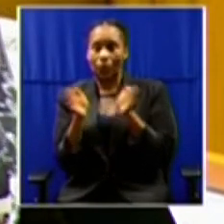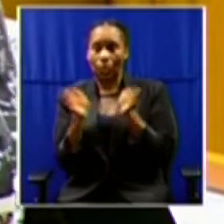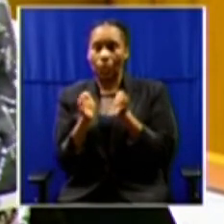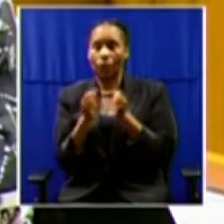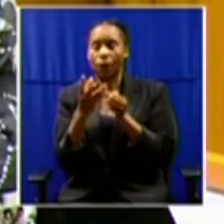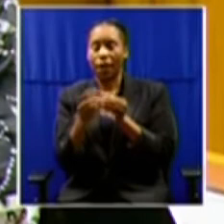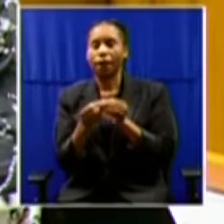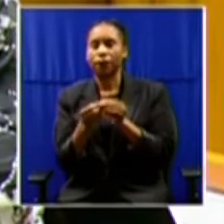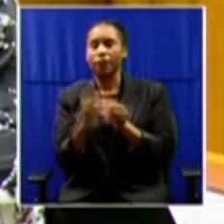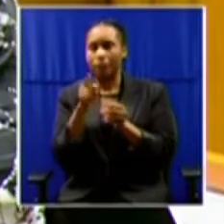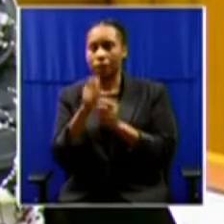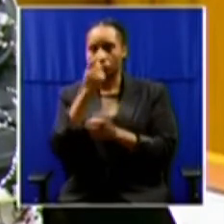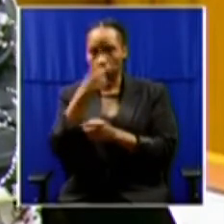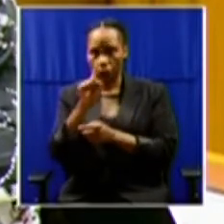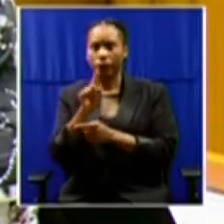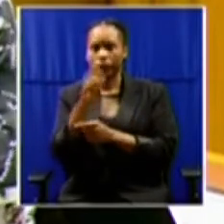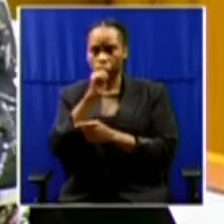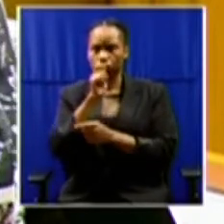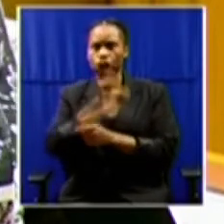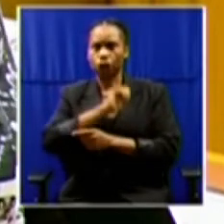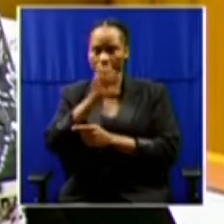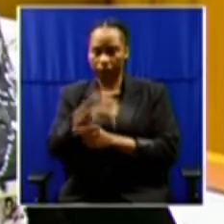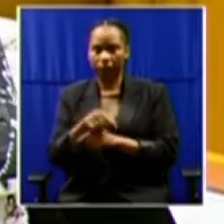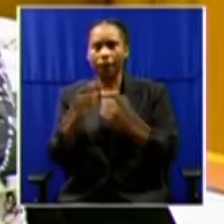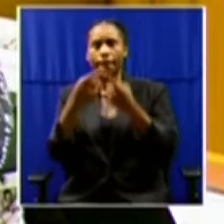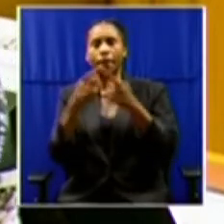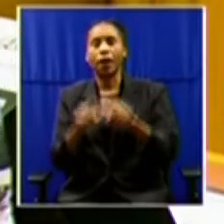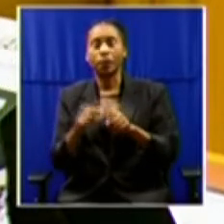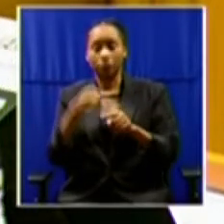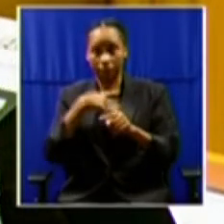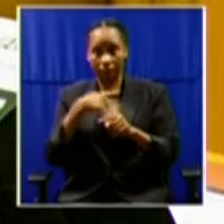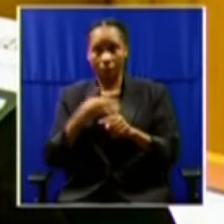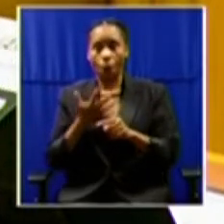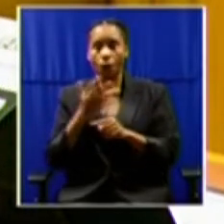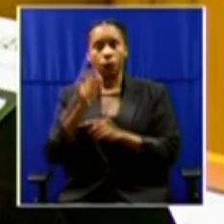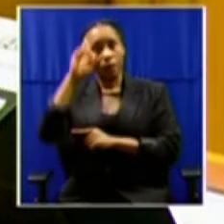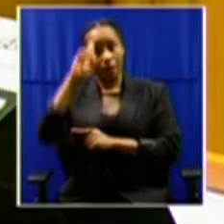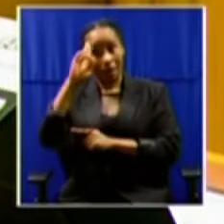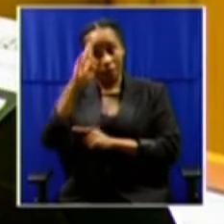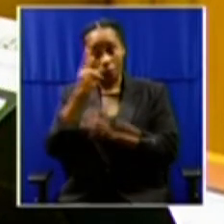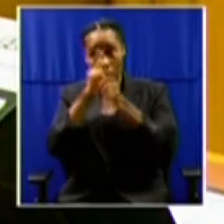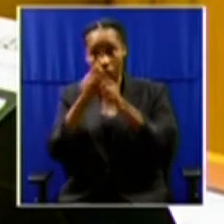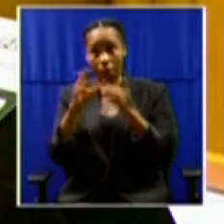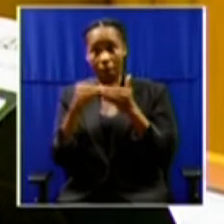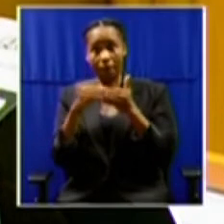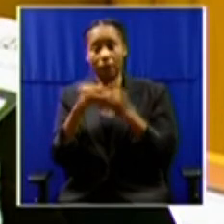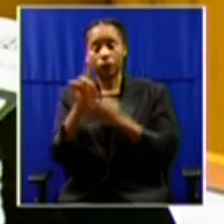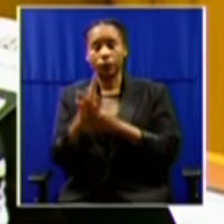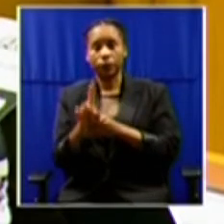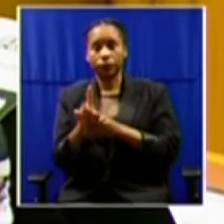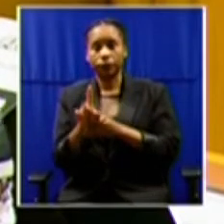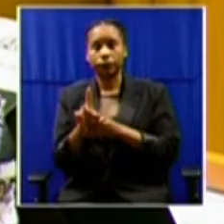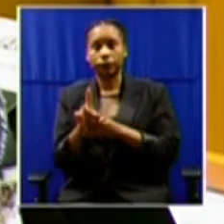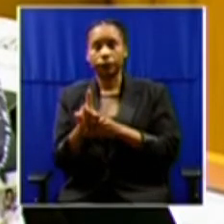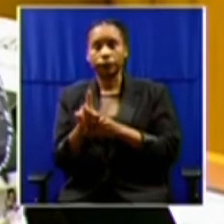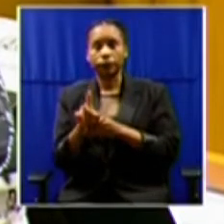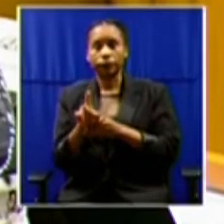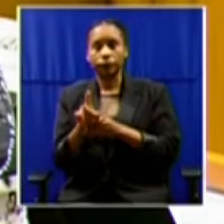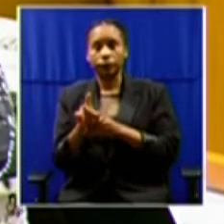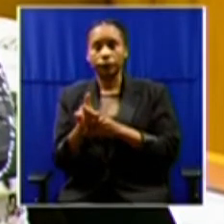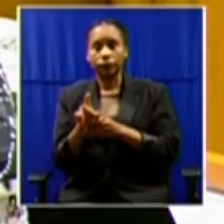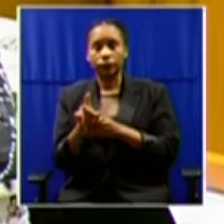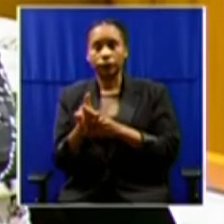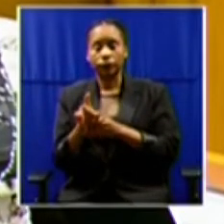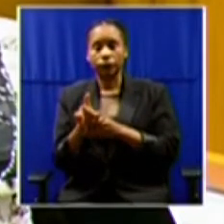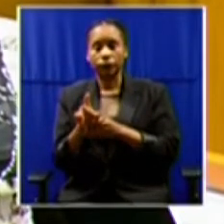is very true. But what I do want to remind honorable members that